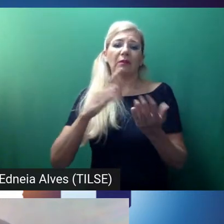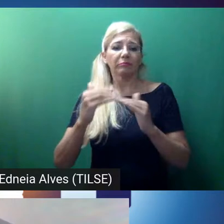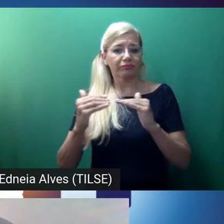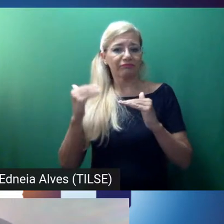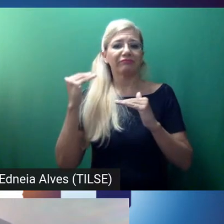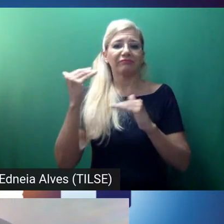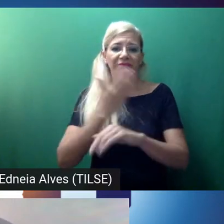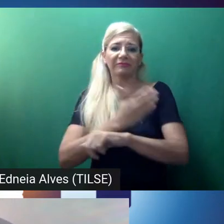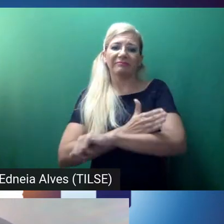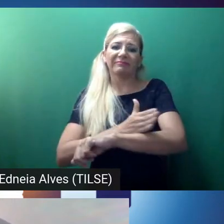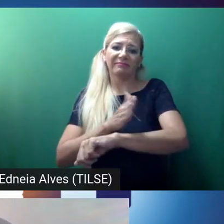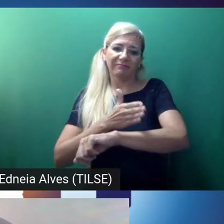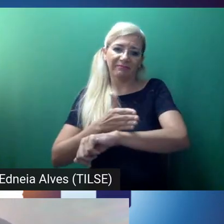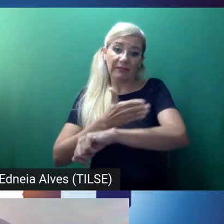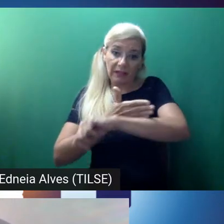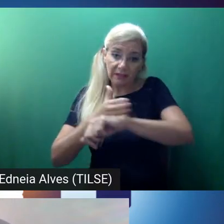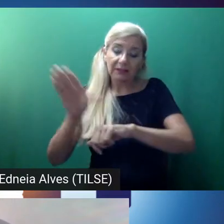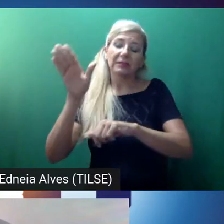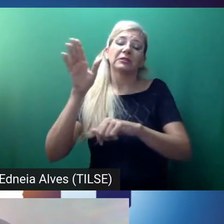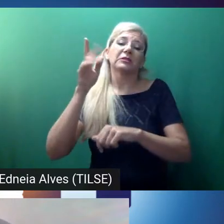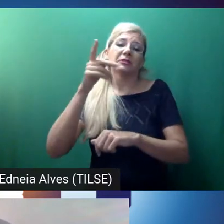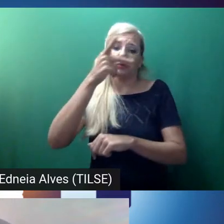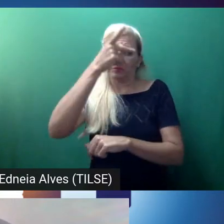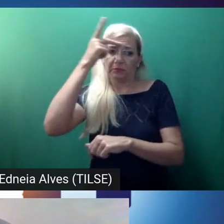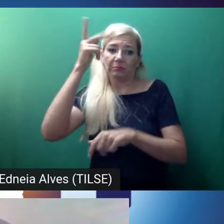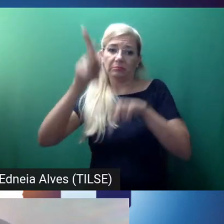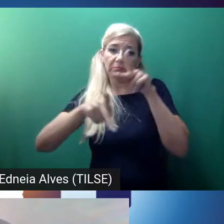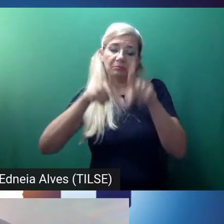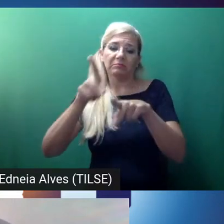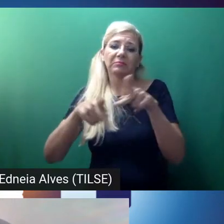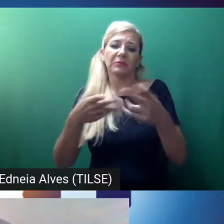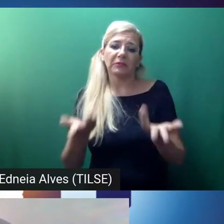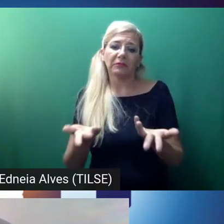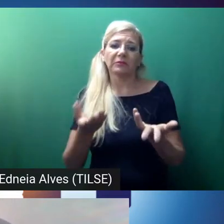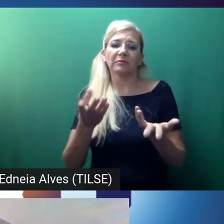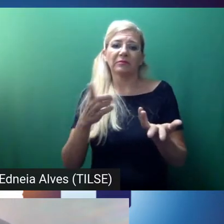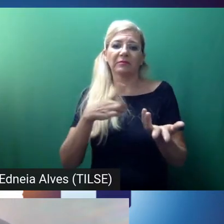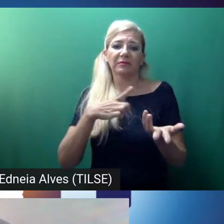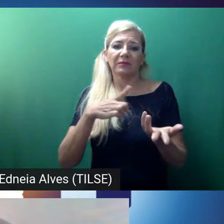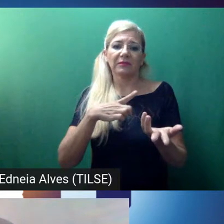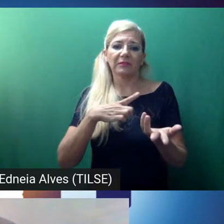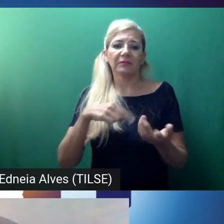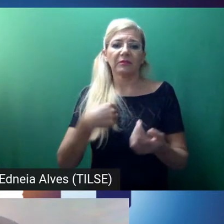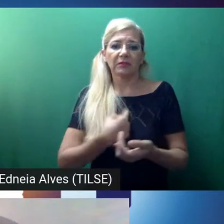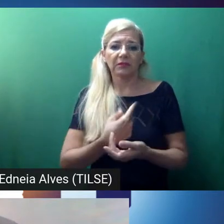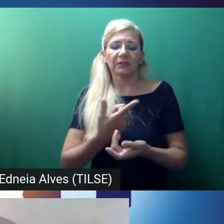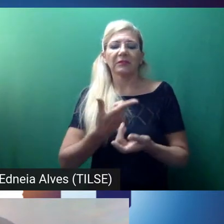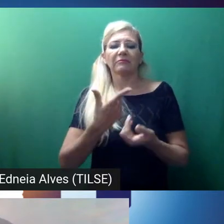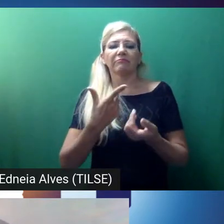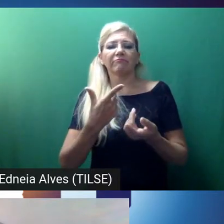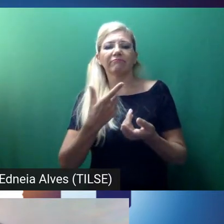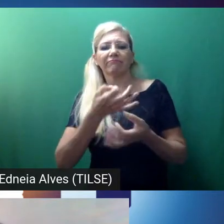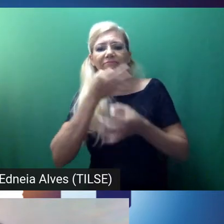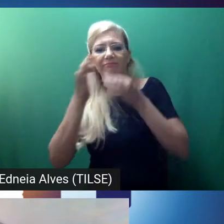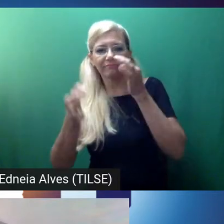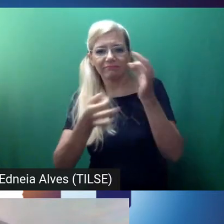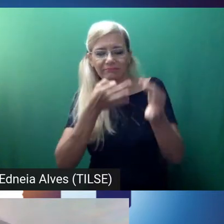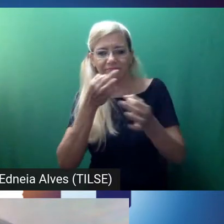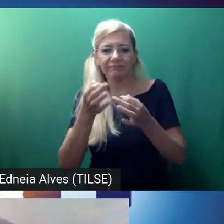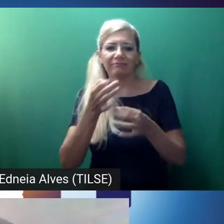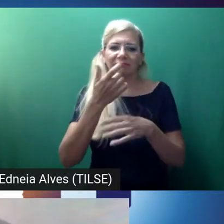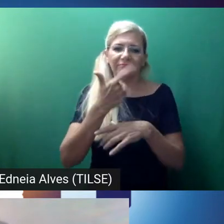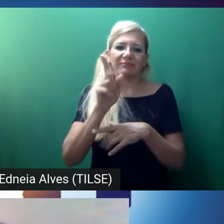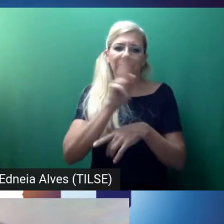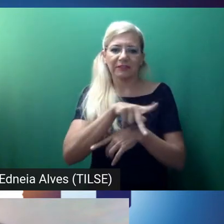has so much diversity, right? Mm-hmm. And I'll give you also a comment by Professor Elizabeth Sotomayor from